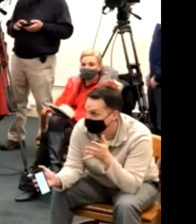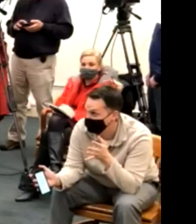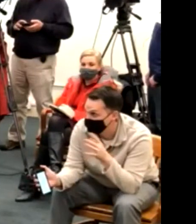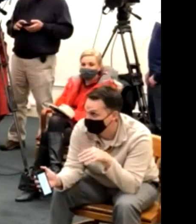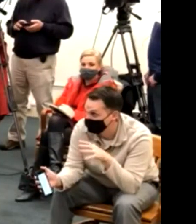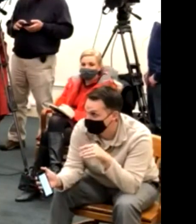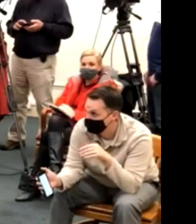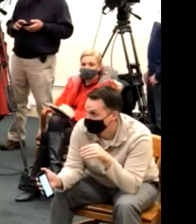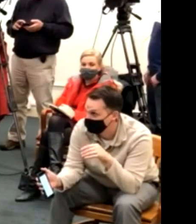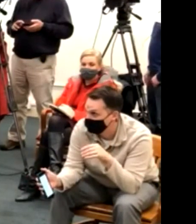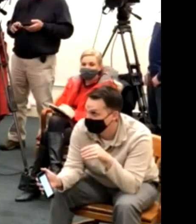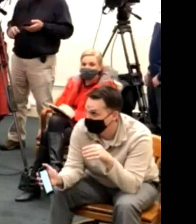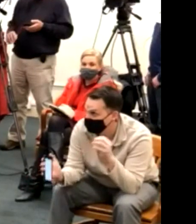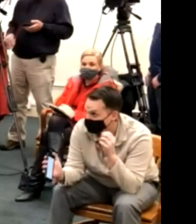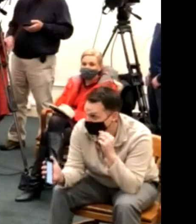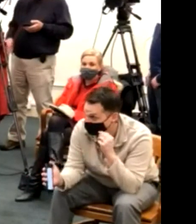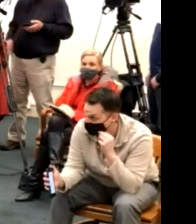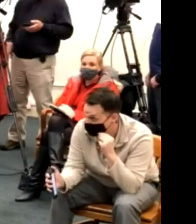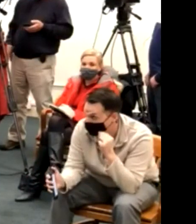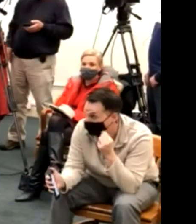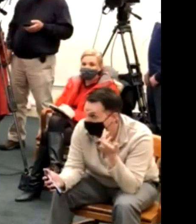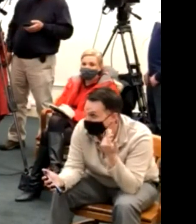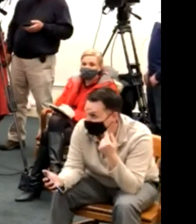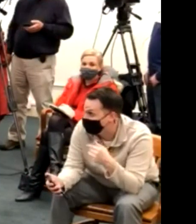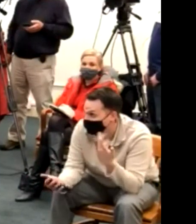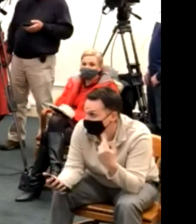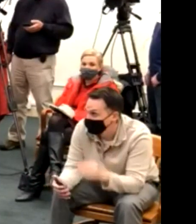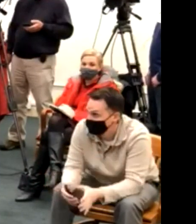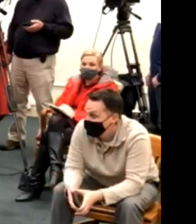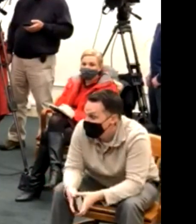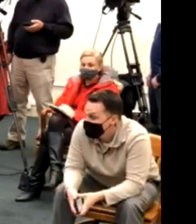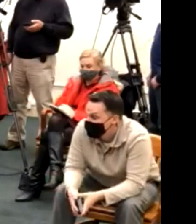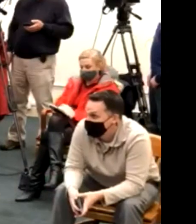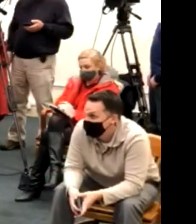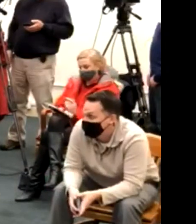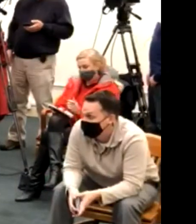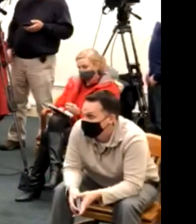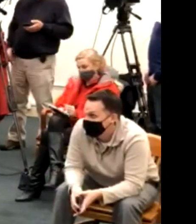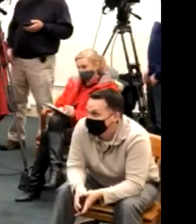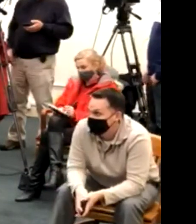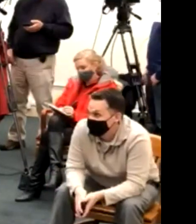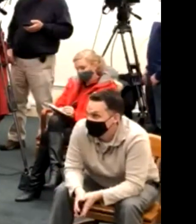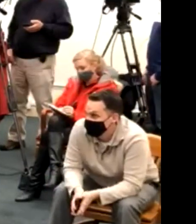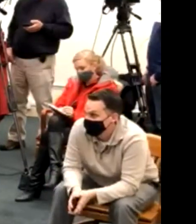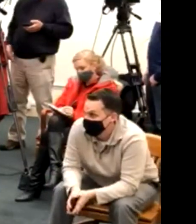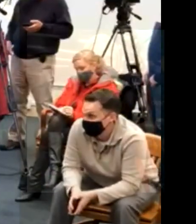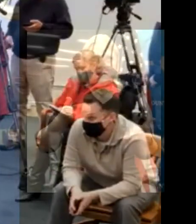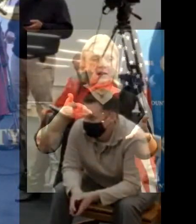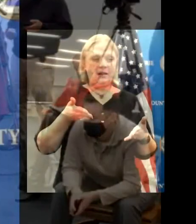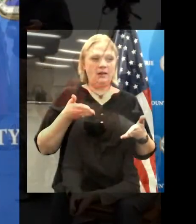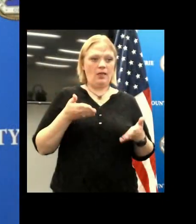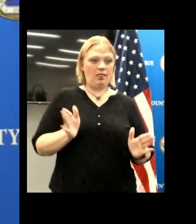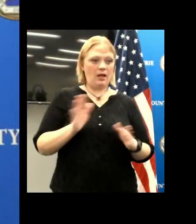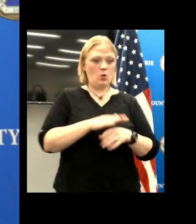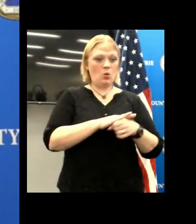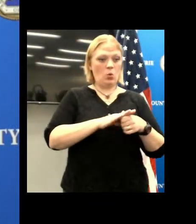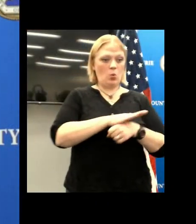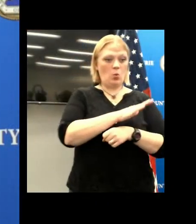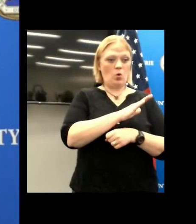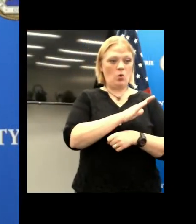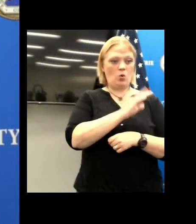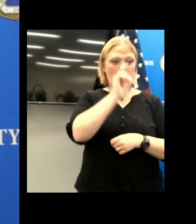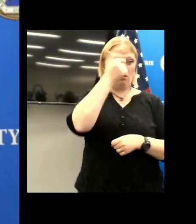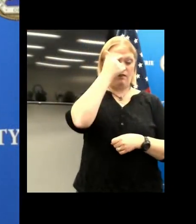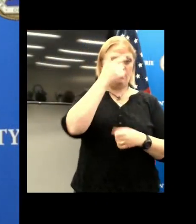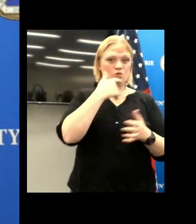having schools within Erie County have to wear their masks. The question was, the governor earlier today allowed local governments, including counties, to